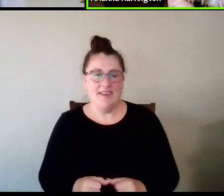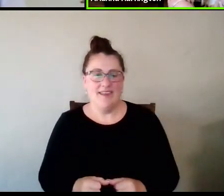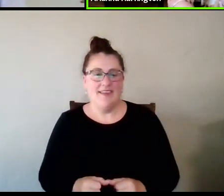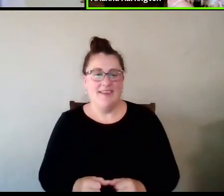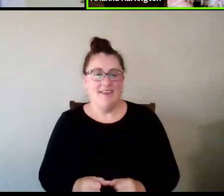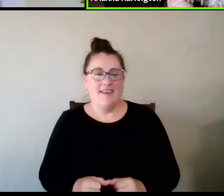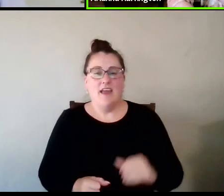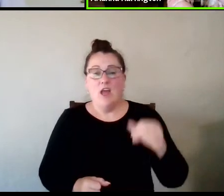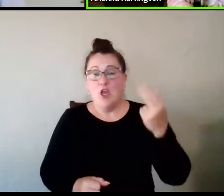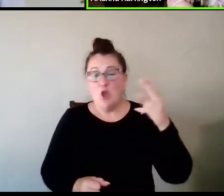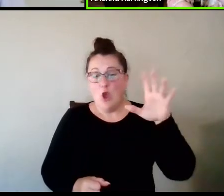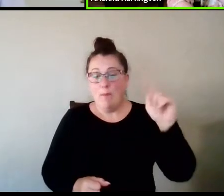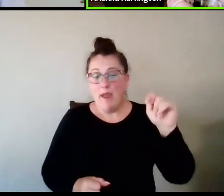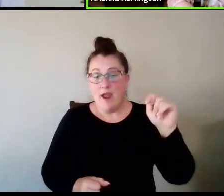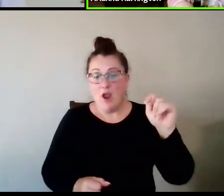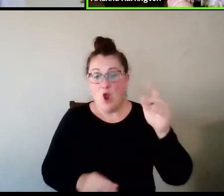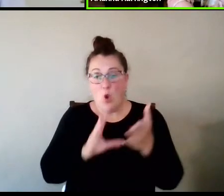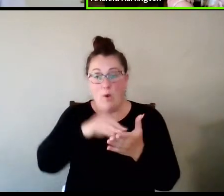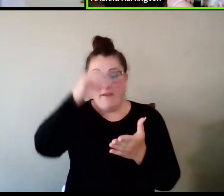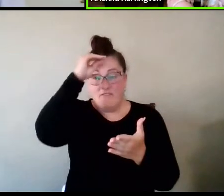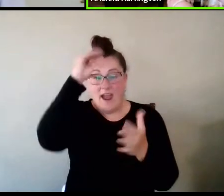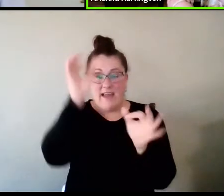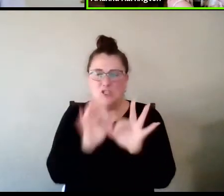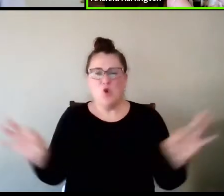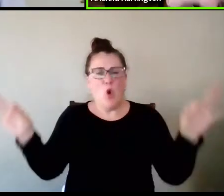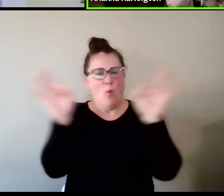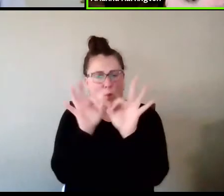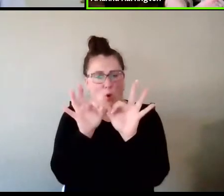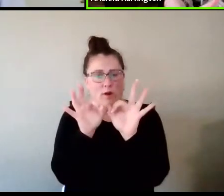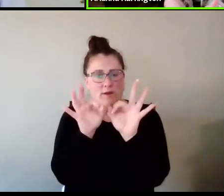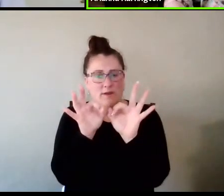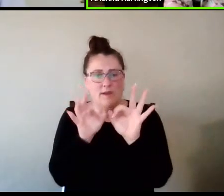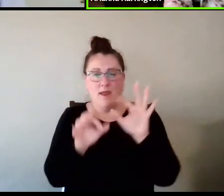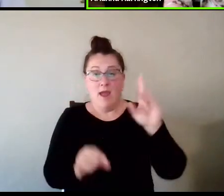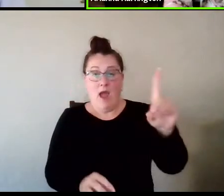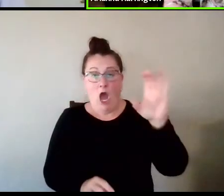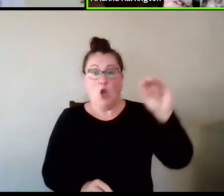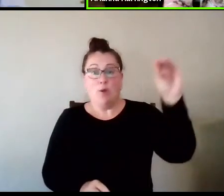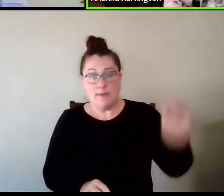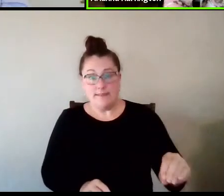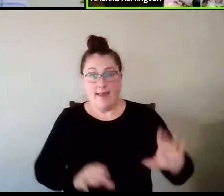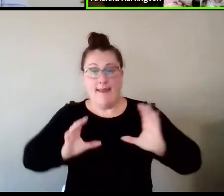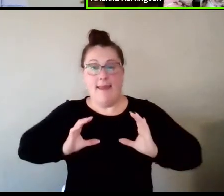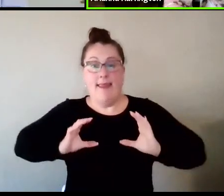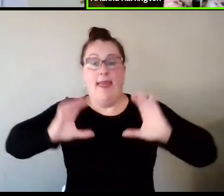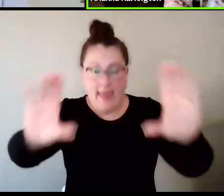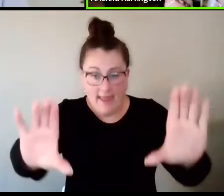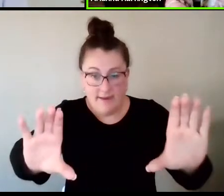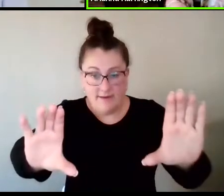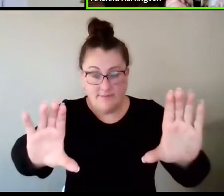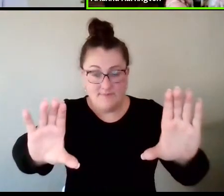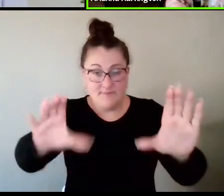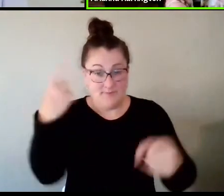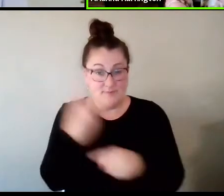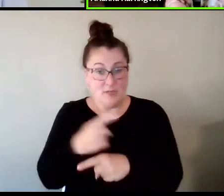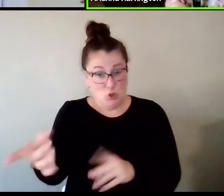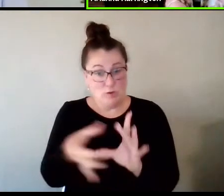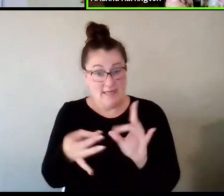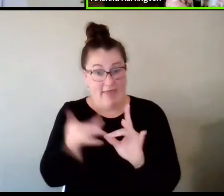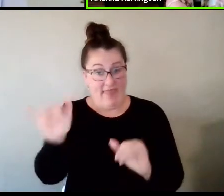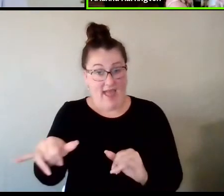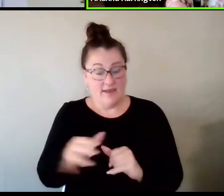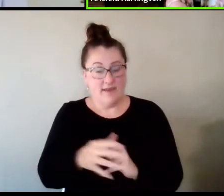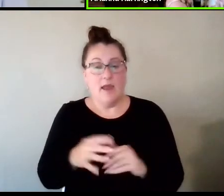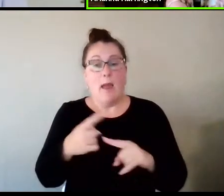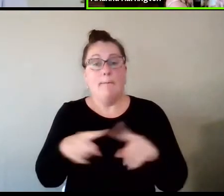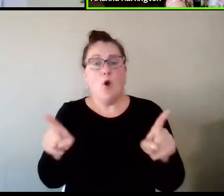we find that it's so important to be 100% in, as you said, but